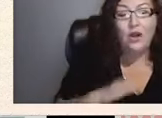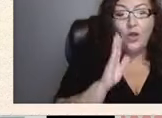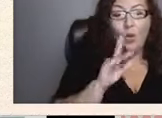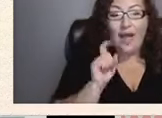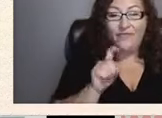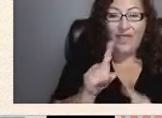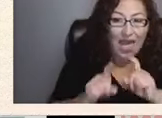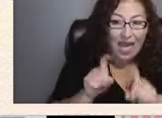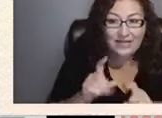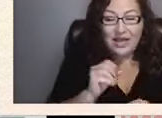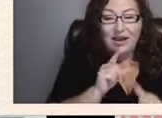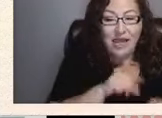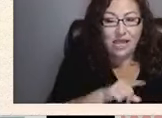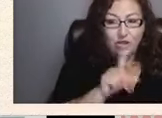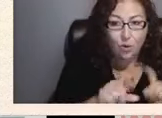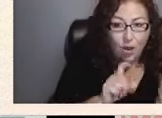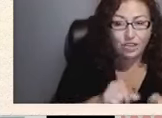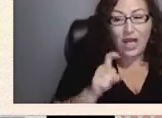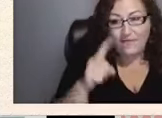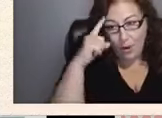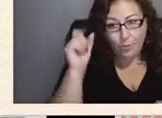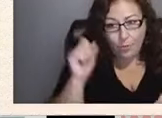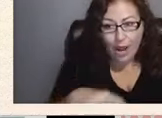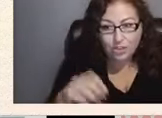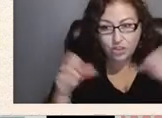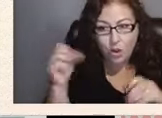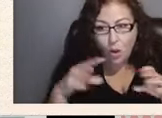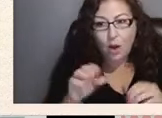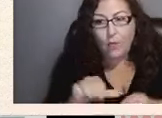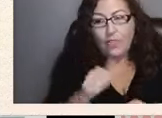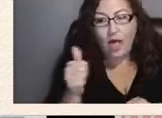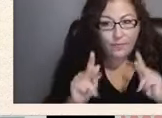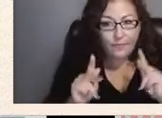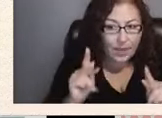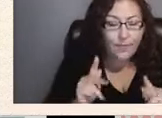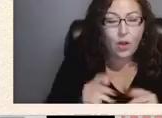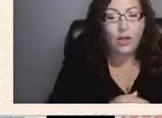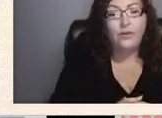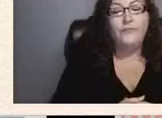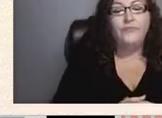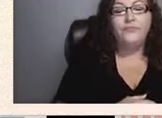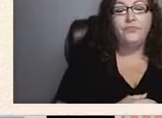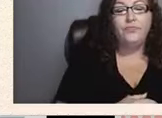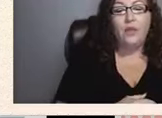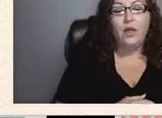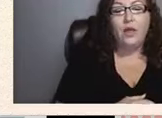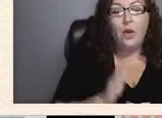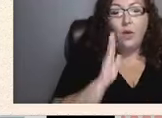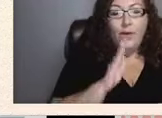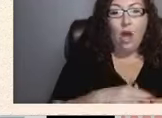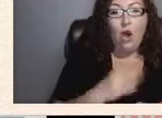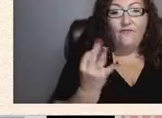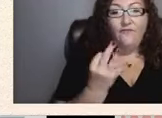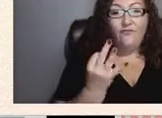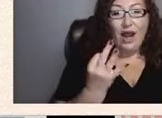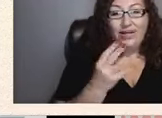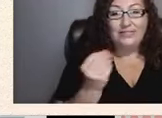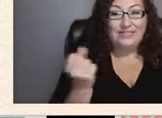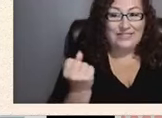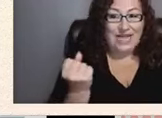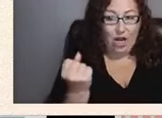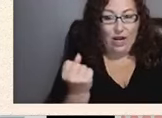answer questions. You're going to have to brainstorm with your other fellow partners. They're going to be on Fridays and Saturdays. Now, I